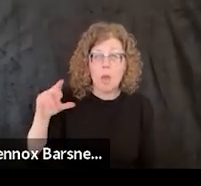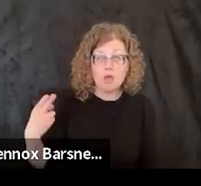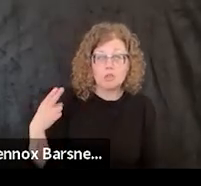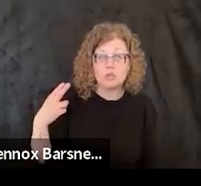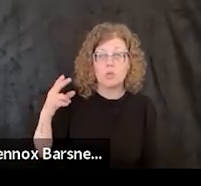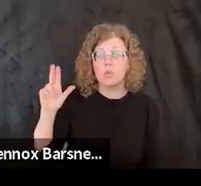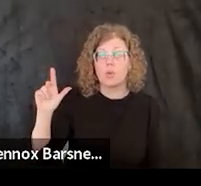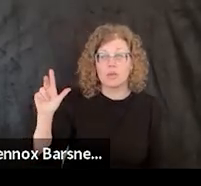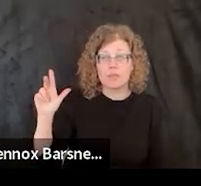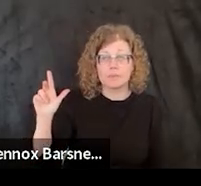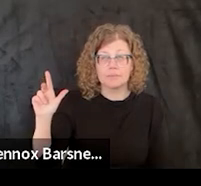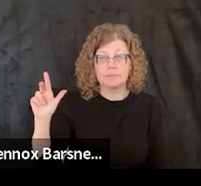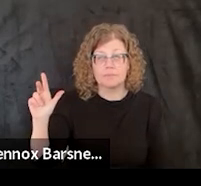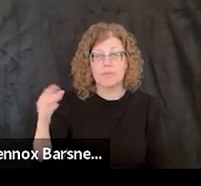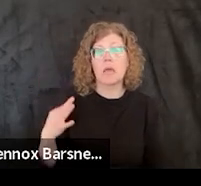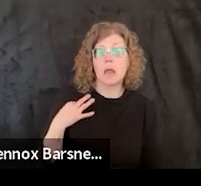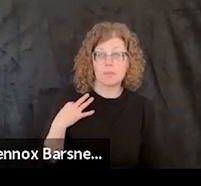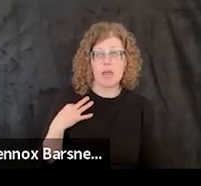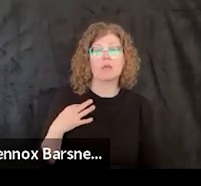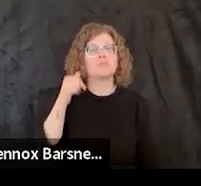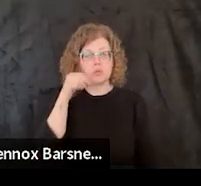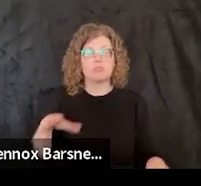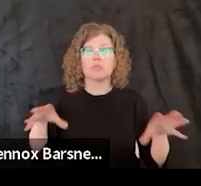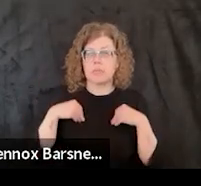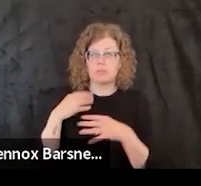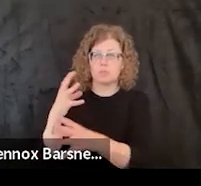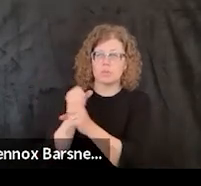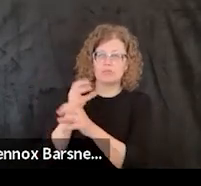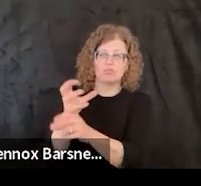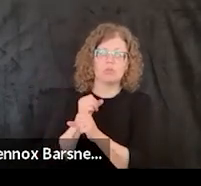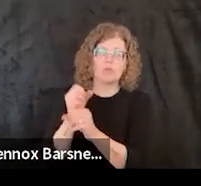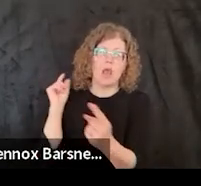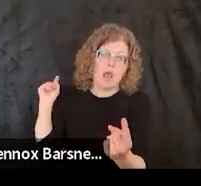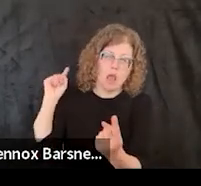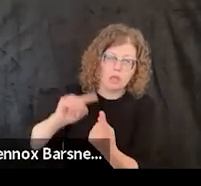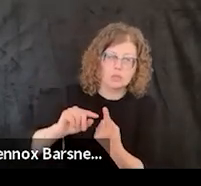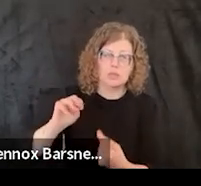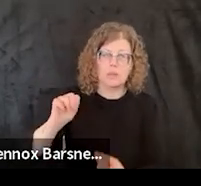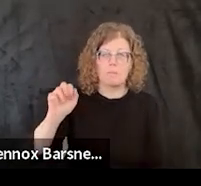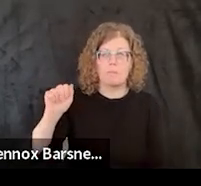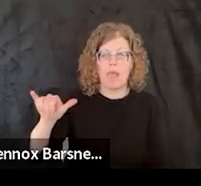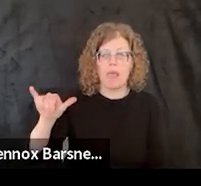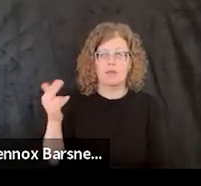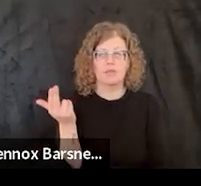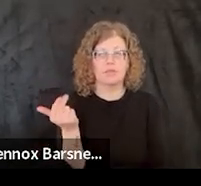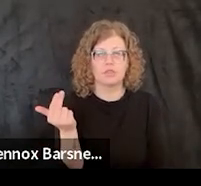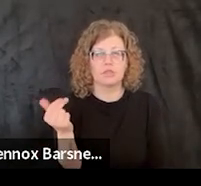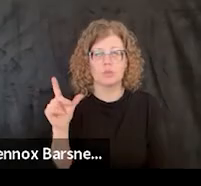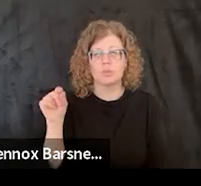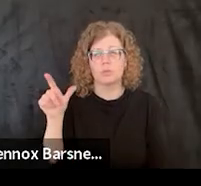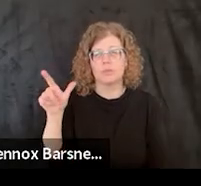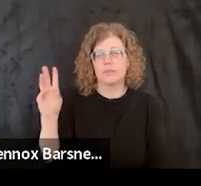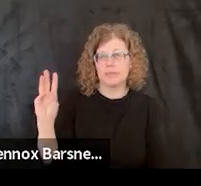Applications are being accepted until the application deadline of May 13, 2026, before